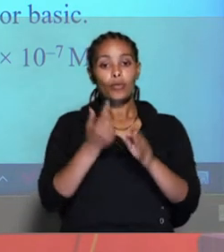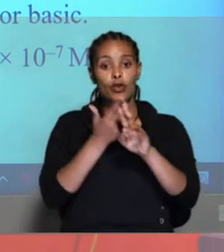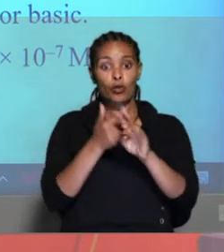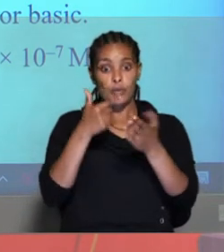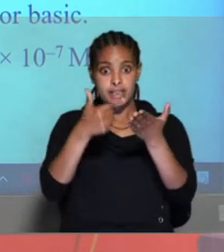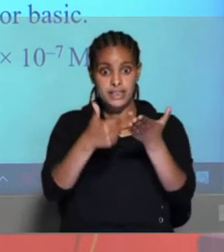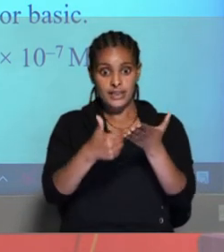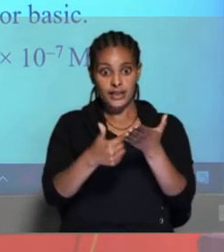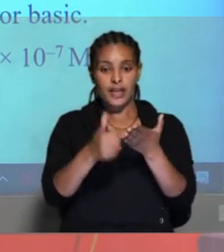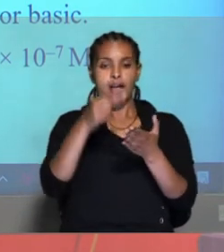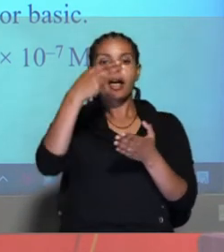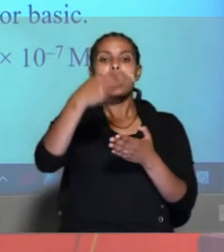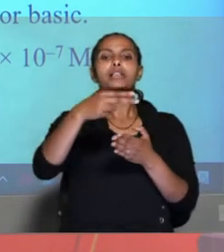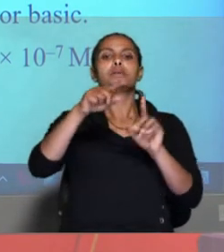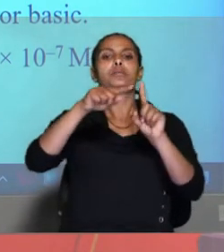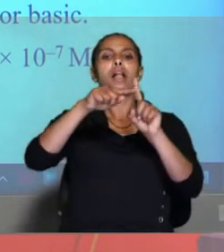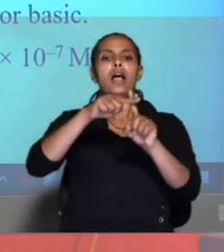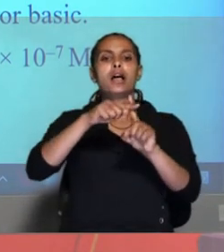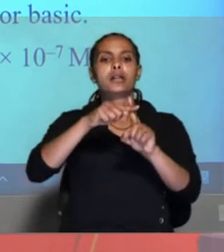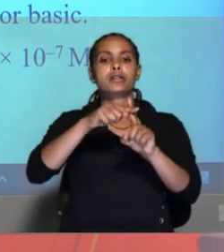this,